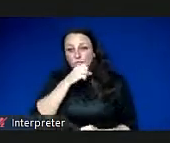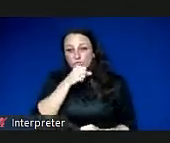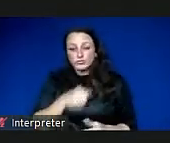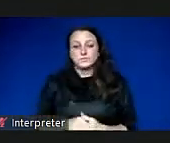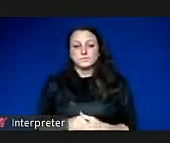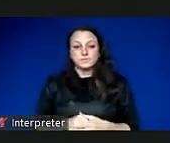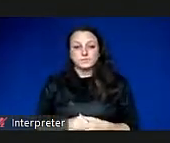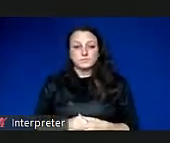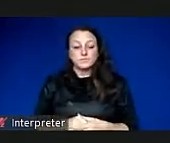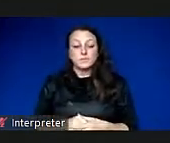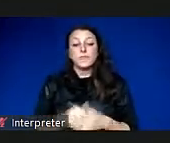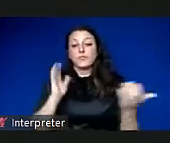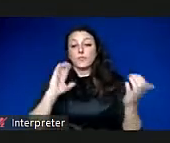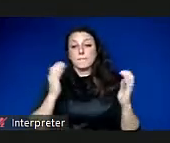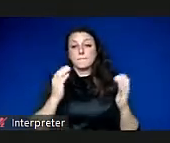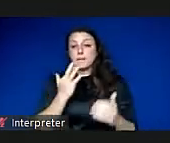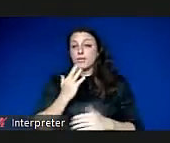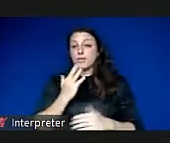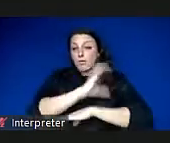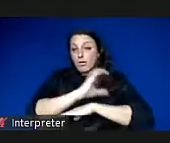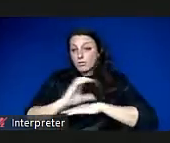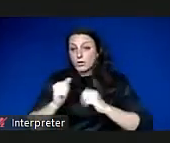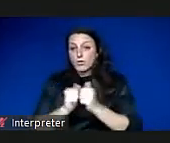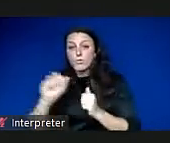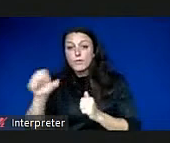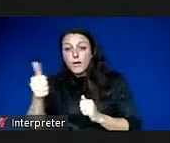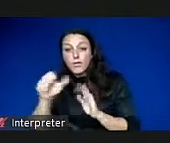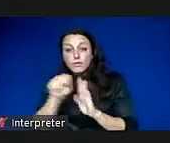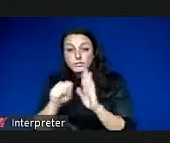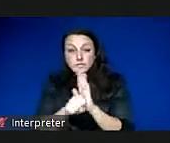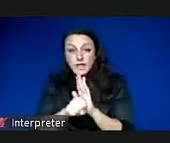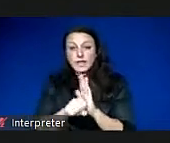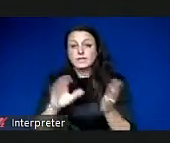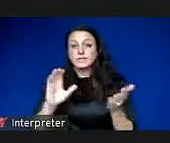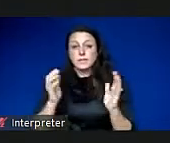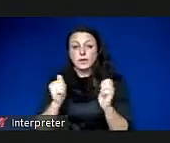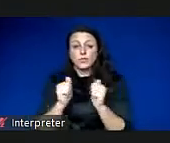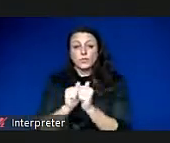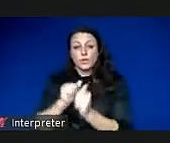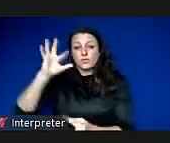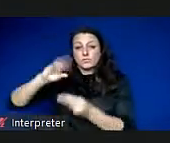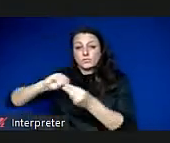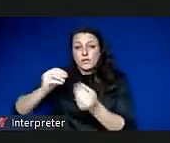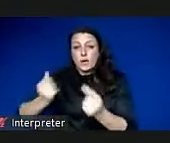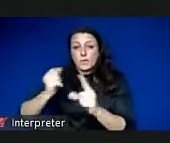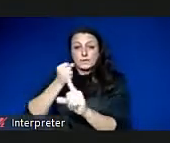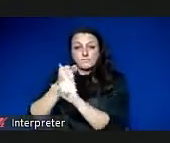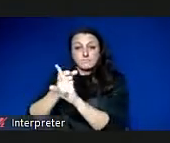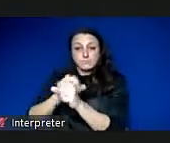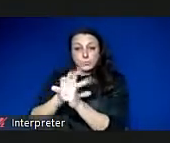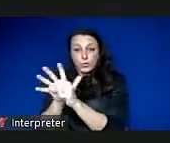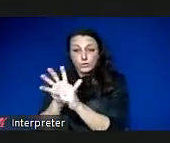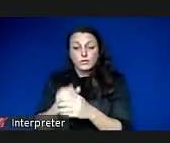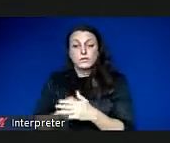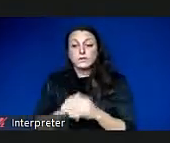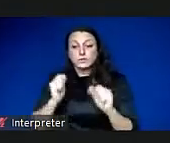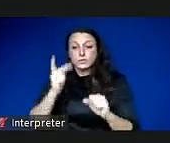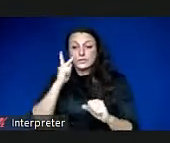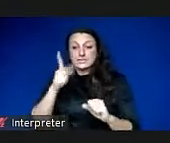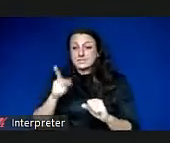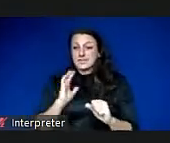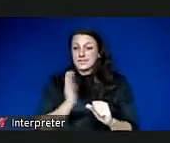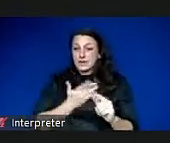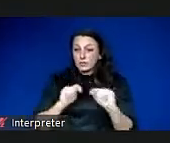In comparing Colorado to other states with regard to cumulative case counts, you can see in this figure that efforts of this team and